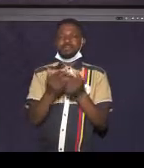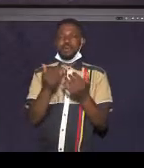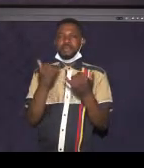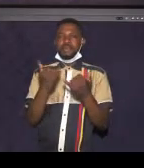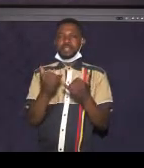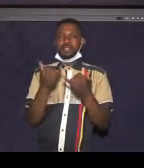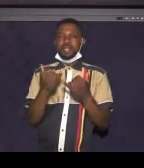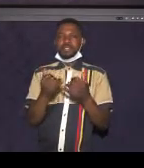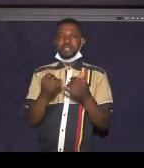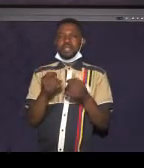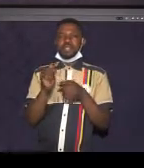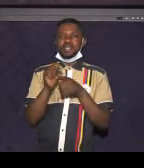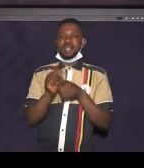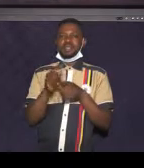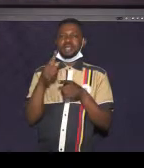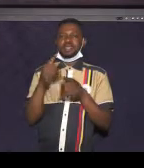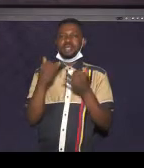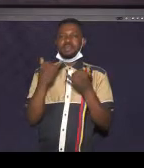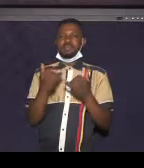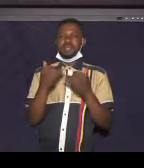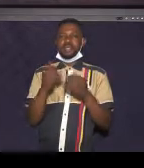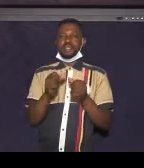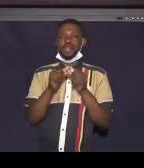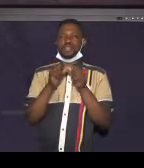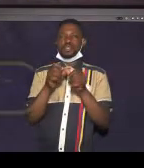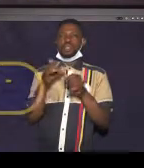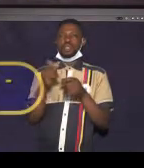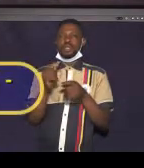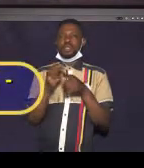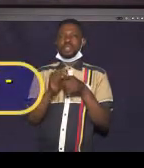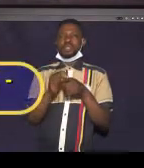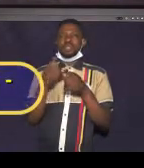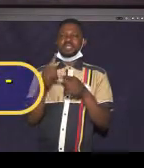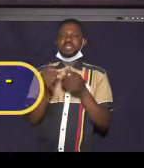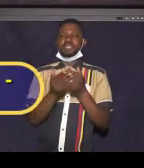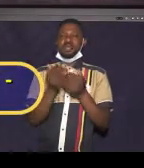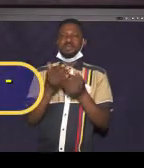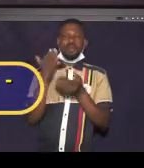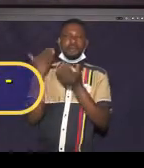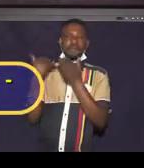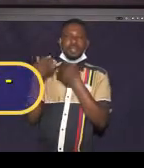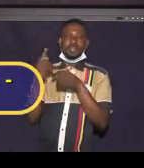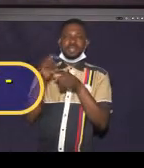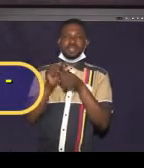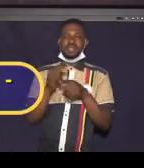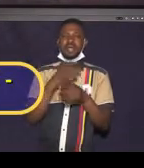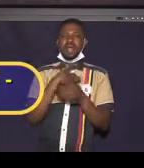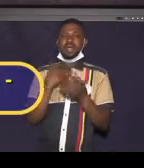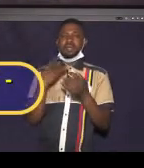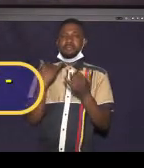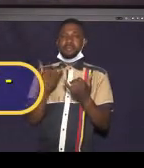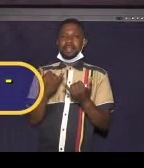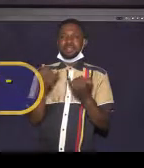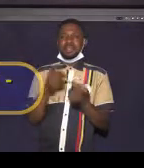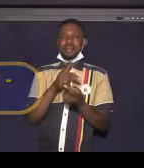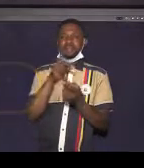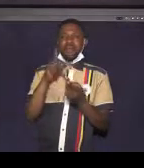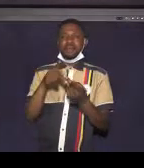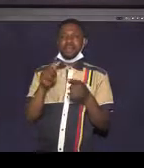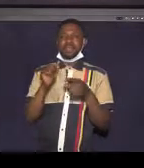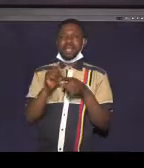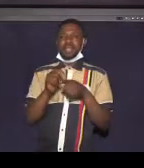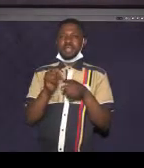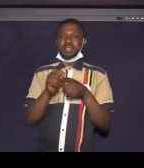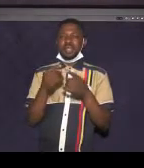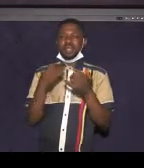tense, the present continuous tense, the simple past tense, and the present perfect tense.